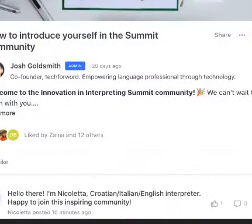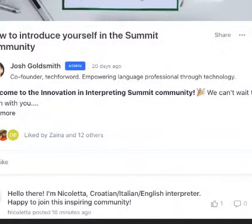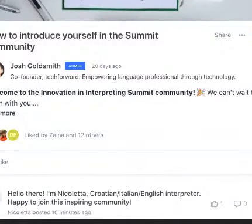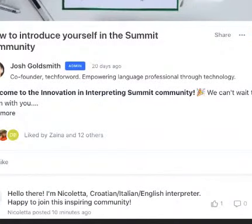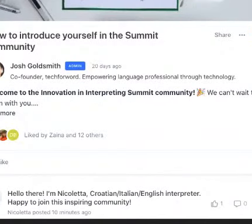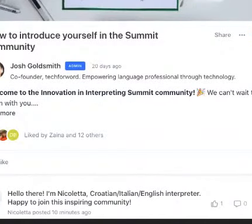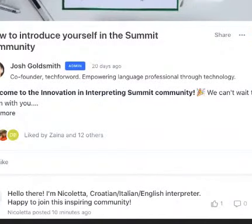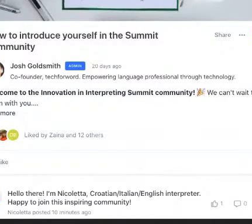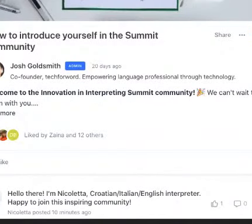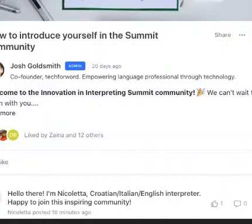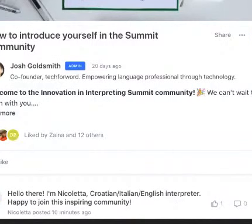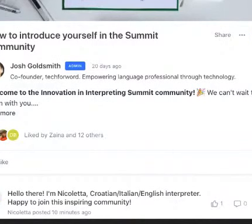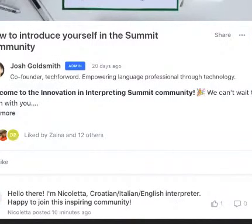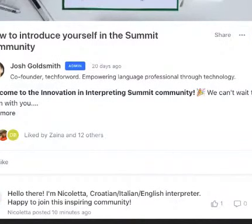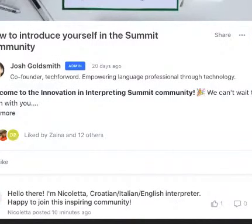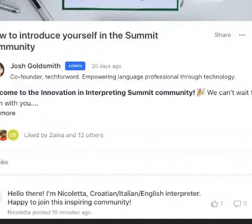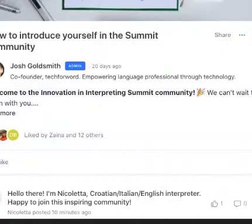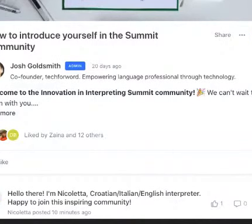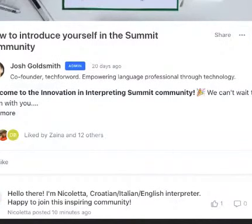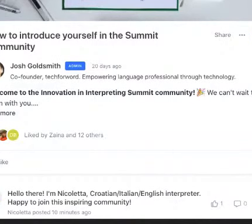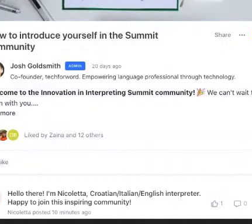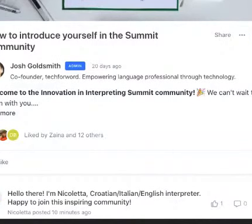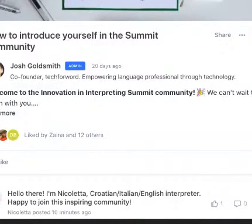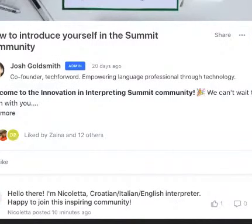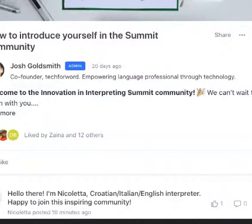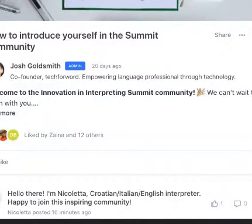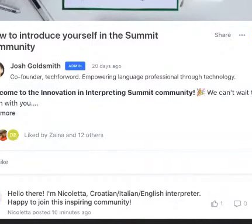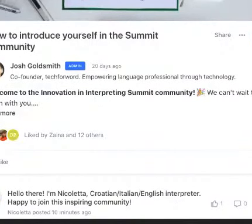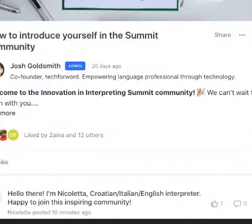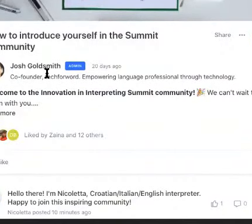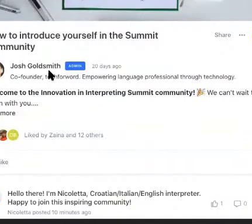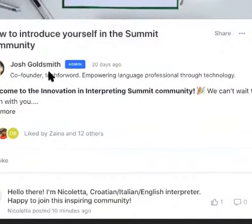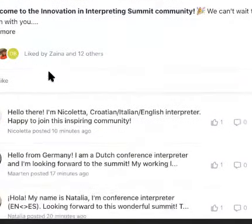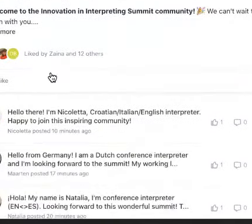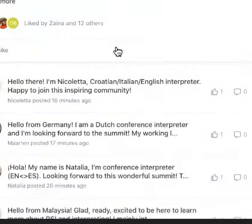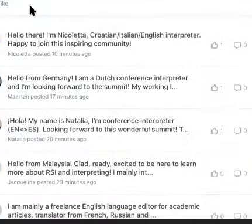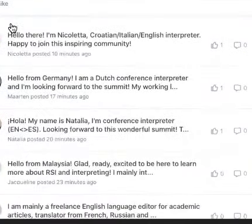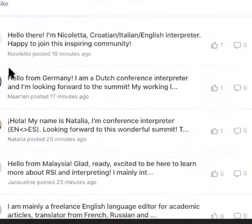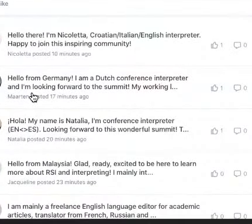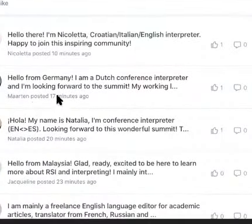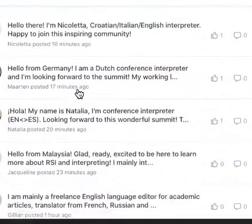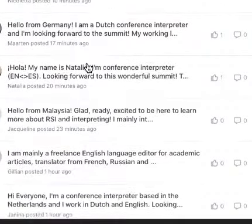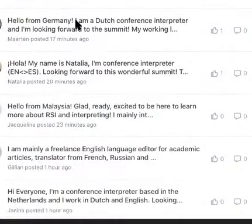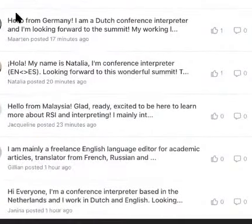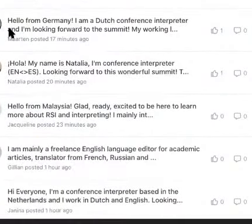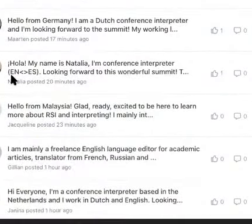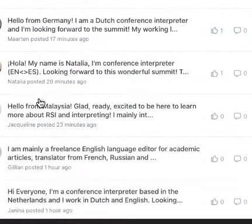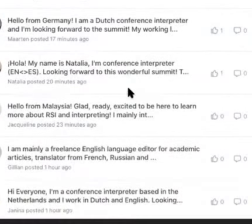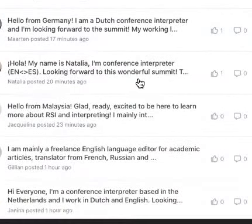which meant there were 5 unread posts that I hadn't had a chance to read yet. And people are saying